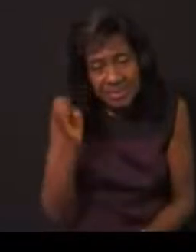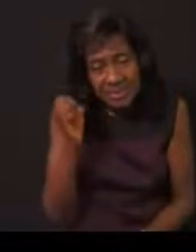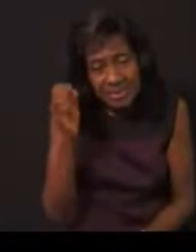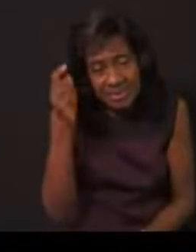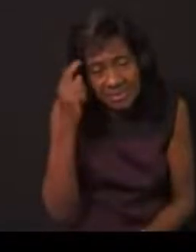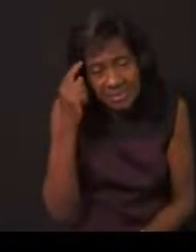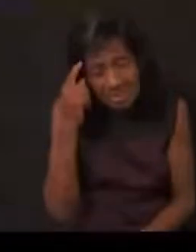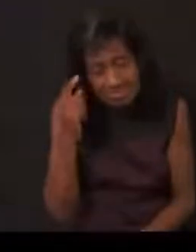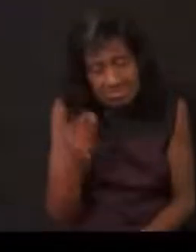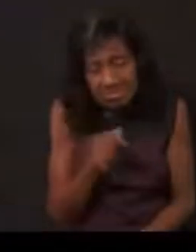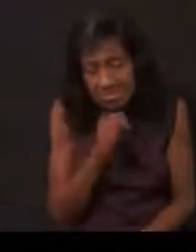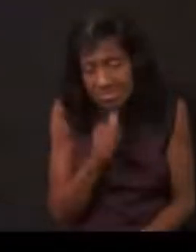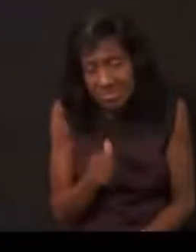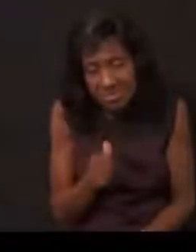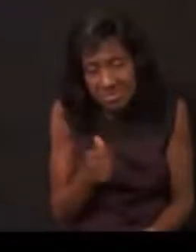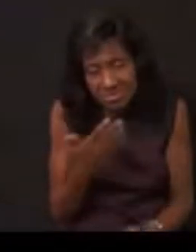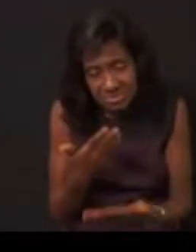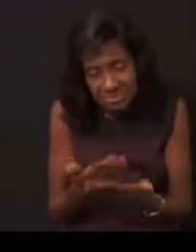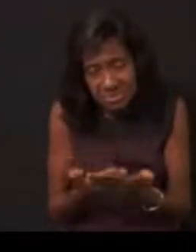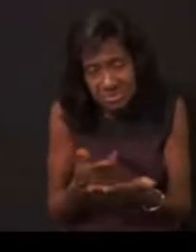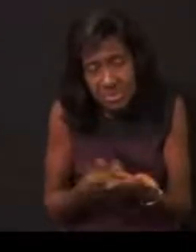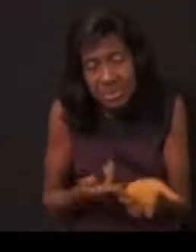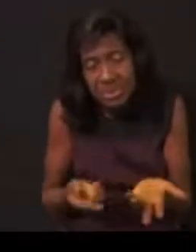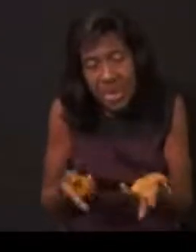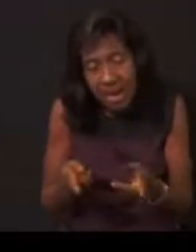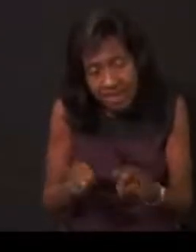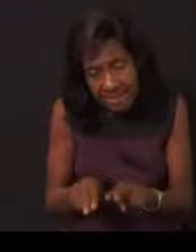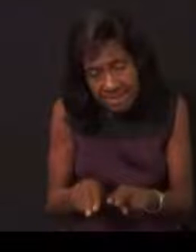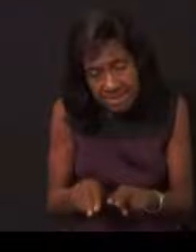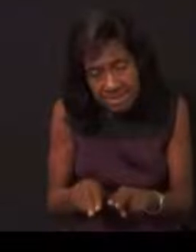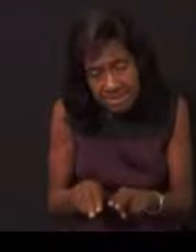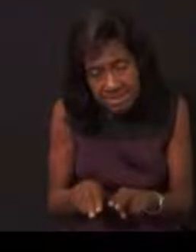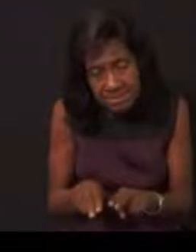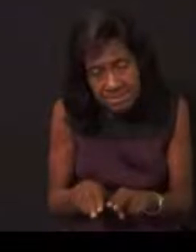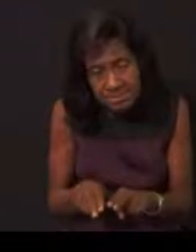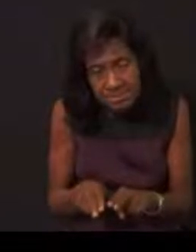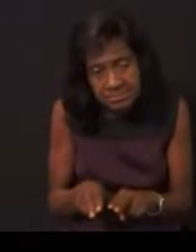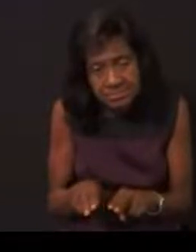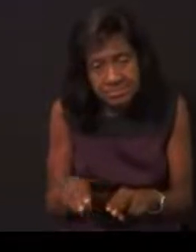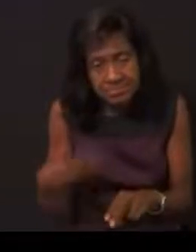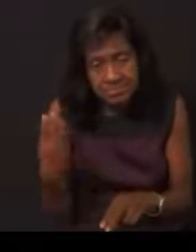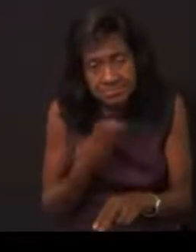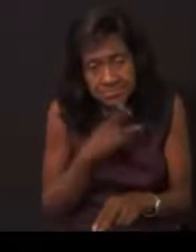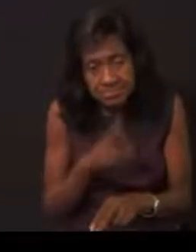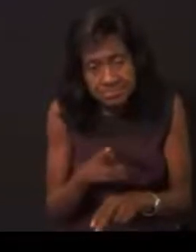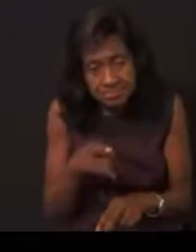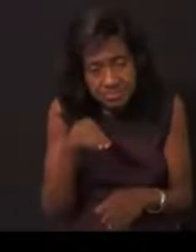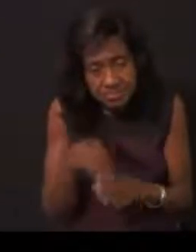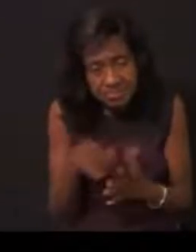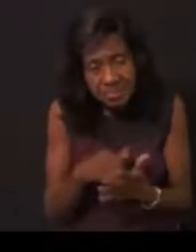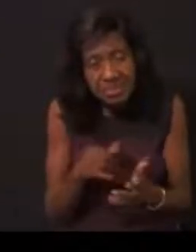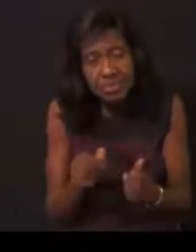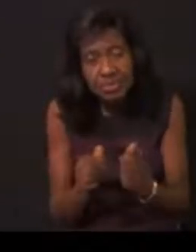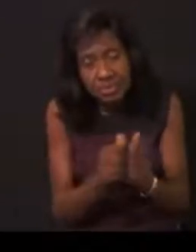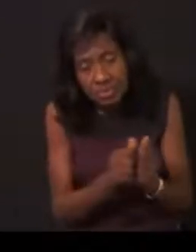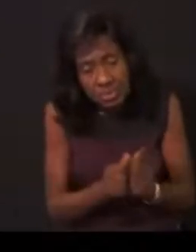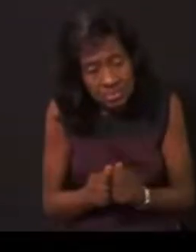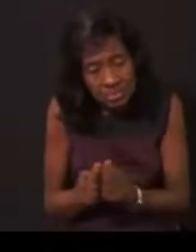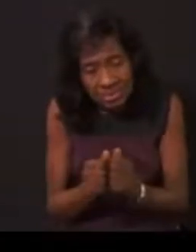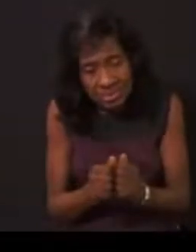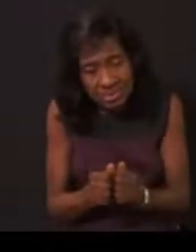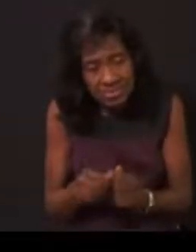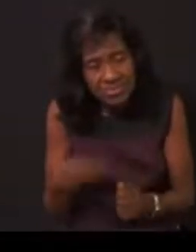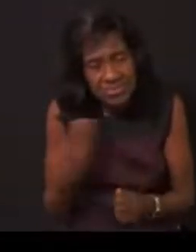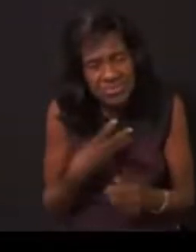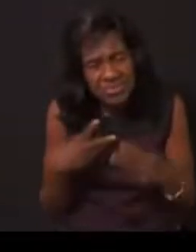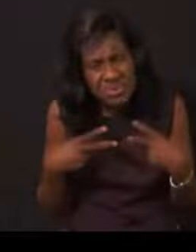is very unfortunate. I think, we are all in this together, and we all have our